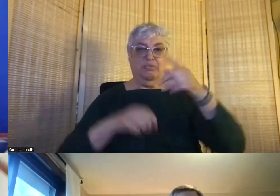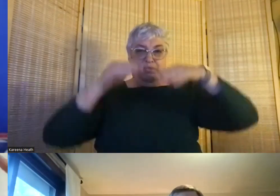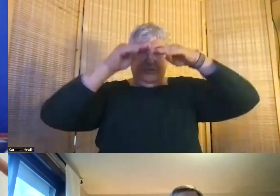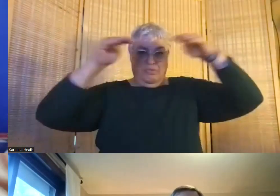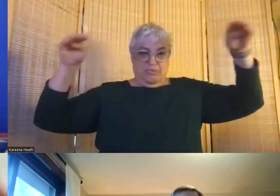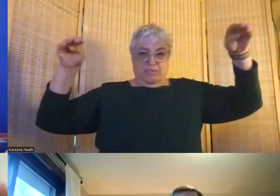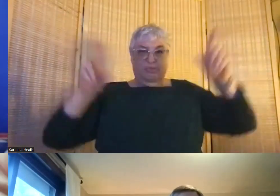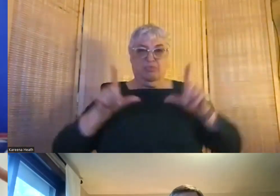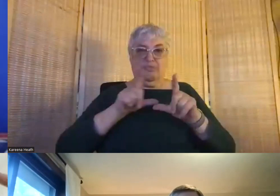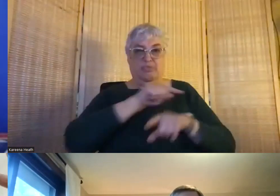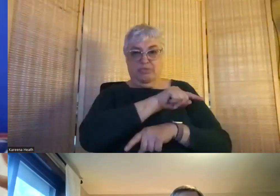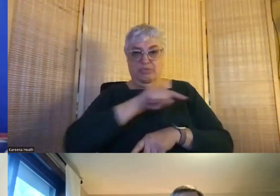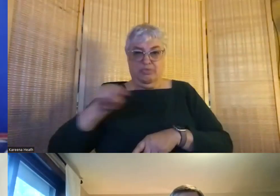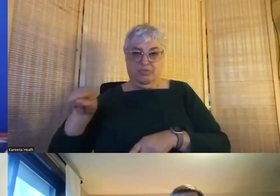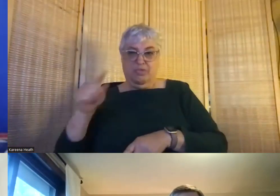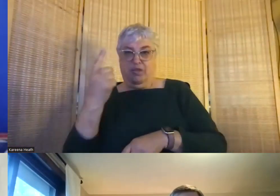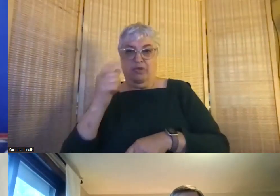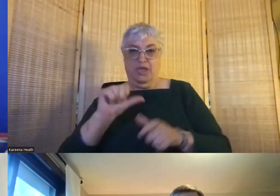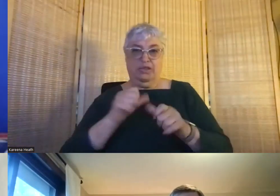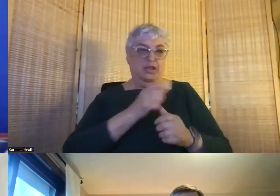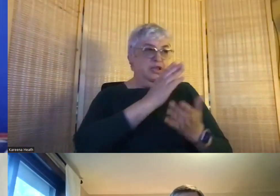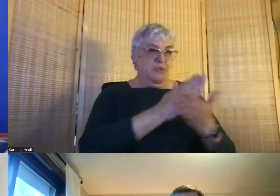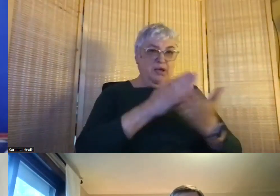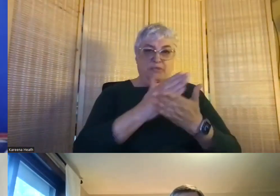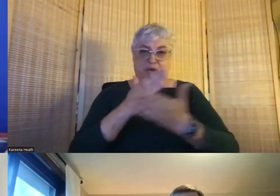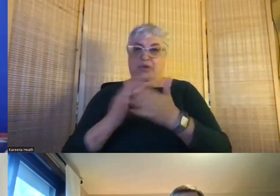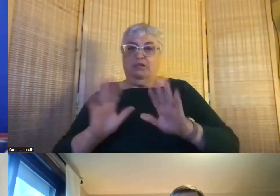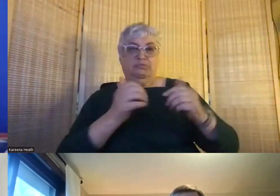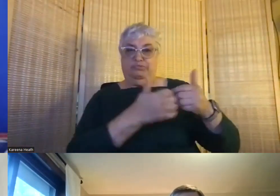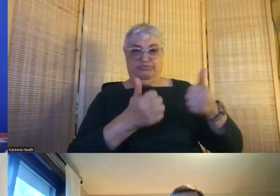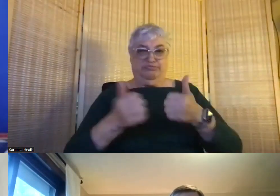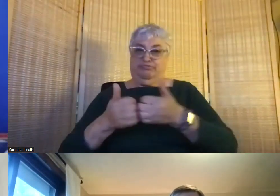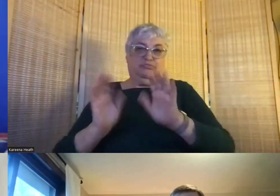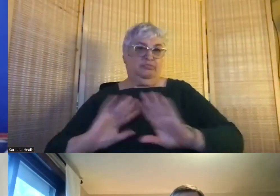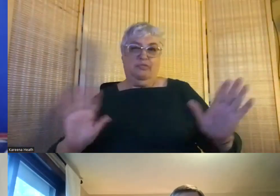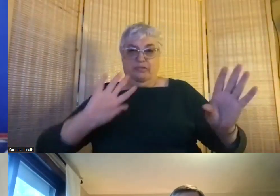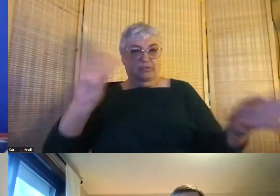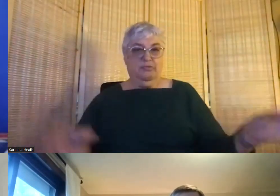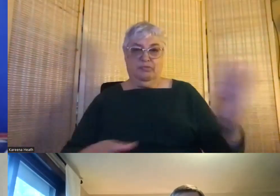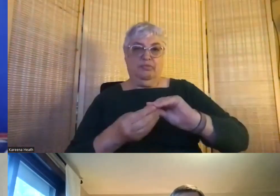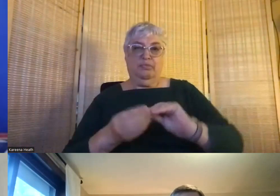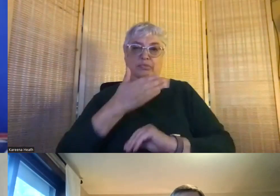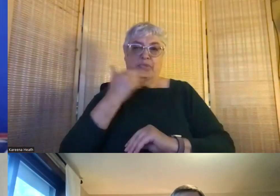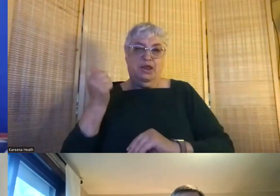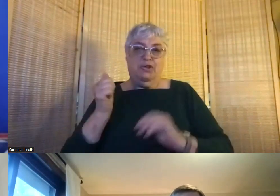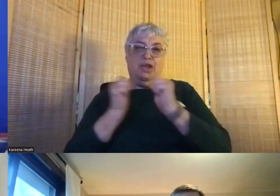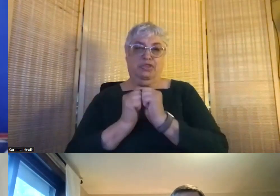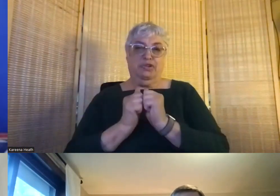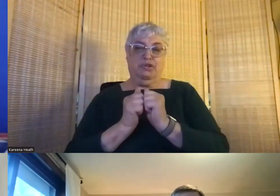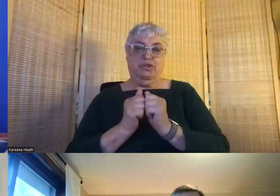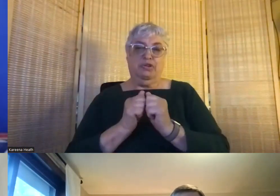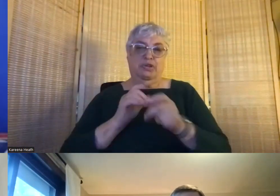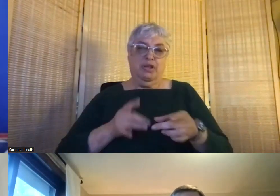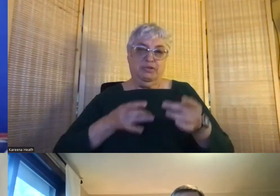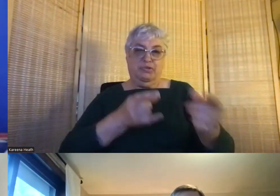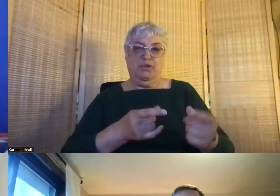singular license with one agency, and we anticipate that will be much more streamlined and less burden.